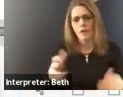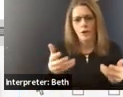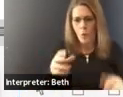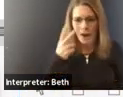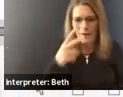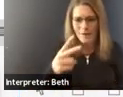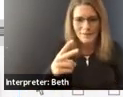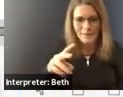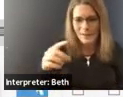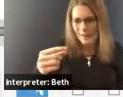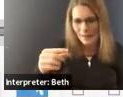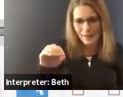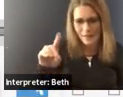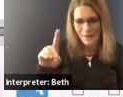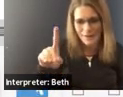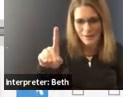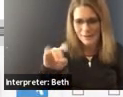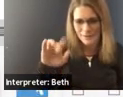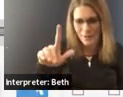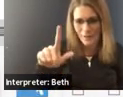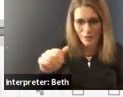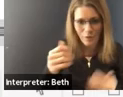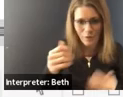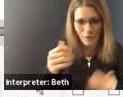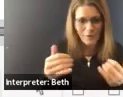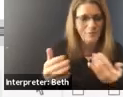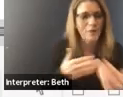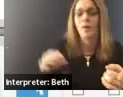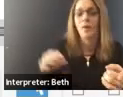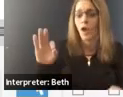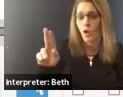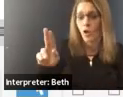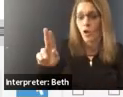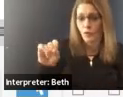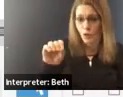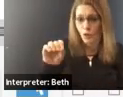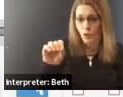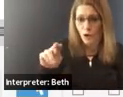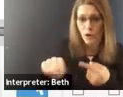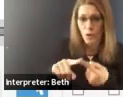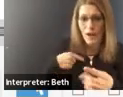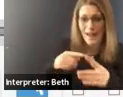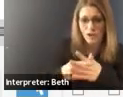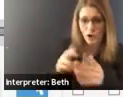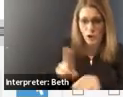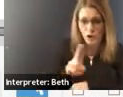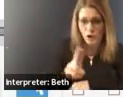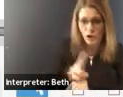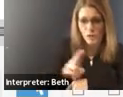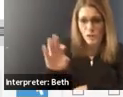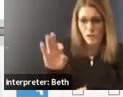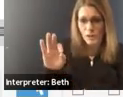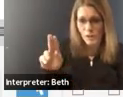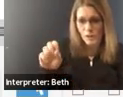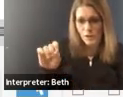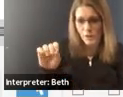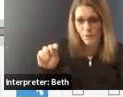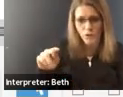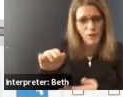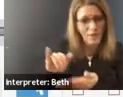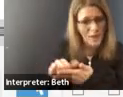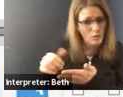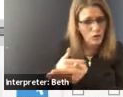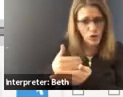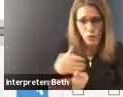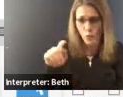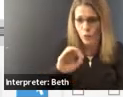came to Fusion, right? Fusion was a new tool for me. My, you know, as you guys know, my background was SolidWorks, right? So